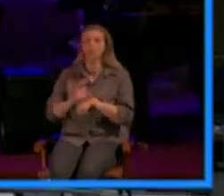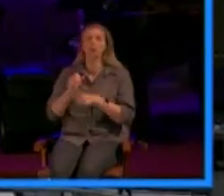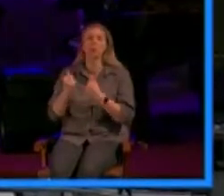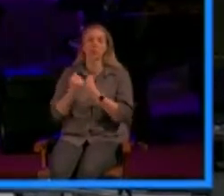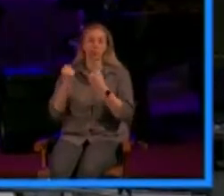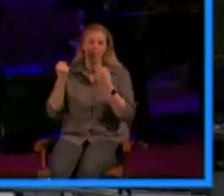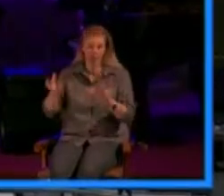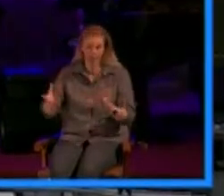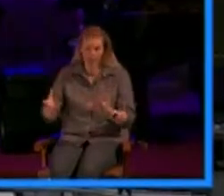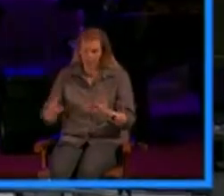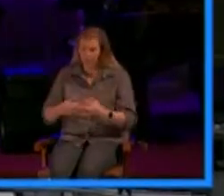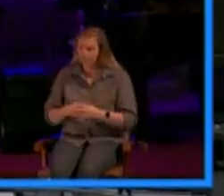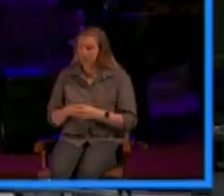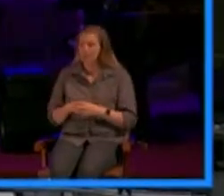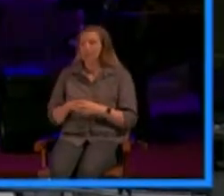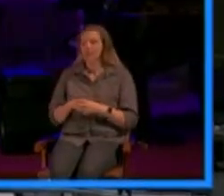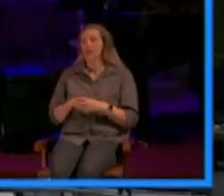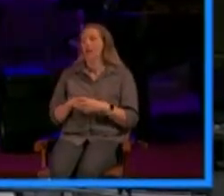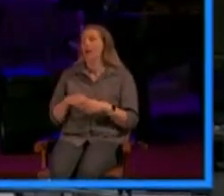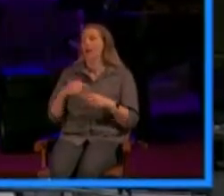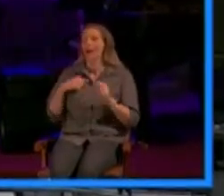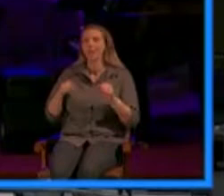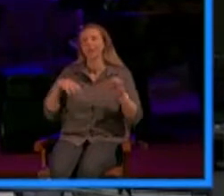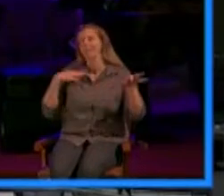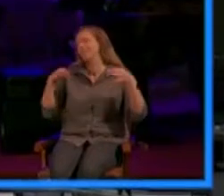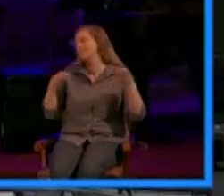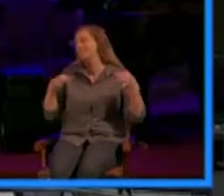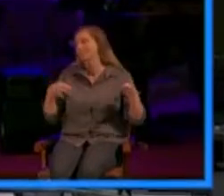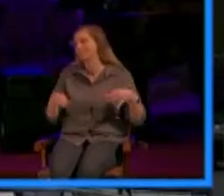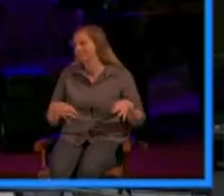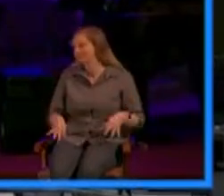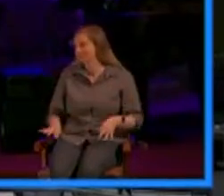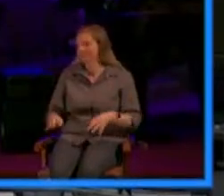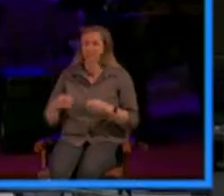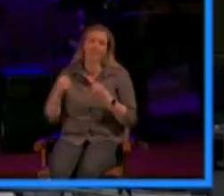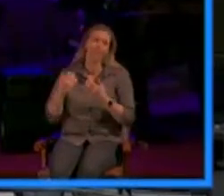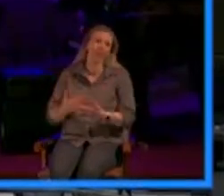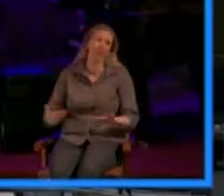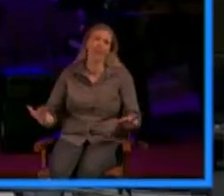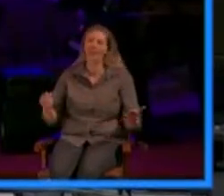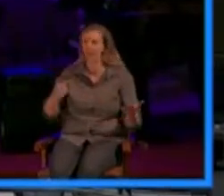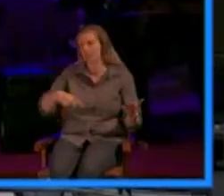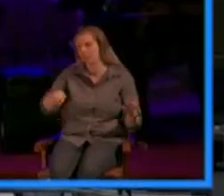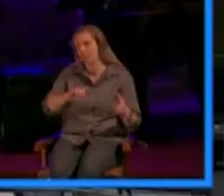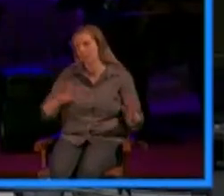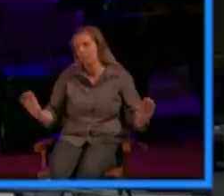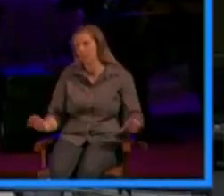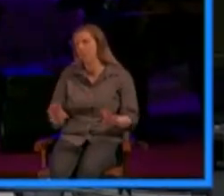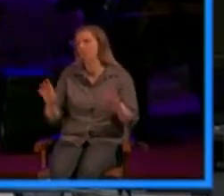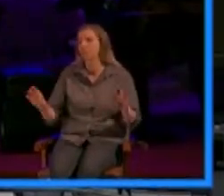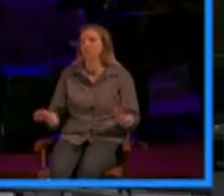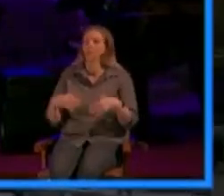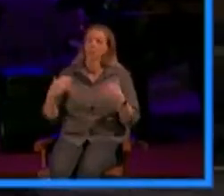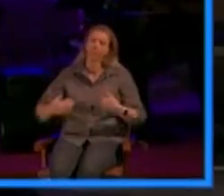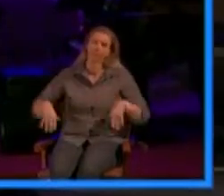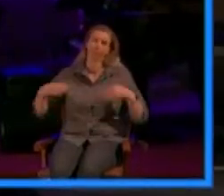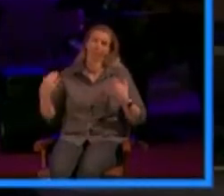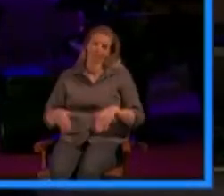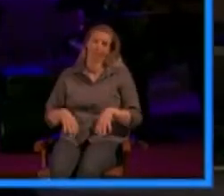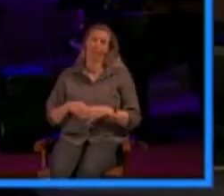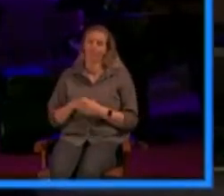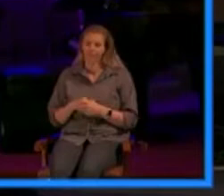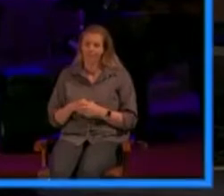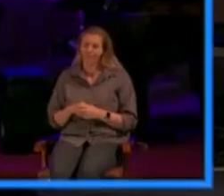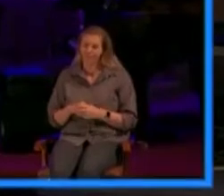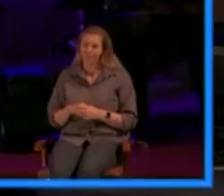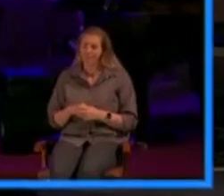rest of our time, and I won't do that, but just outlining all of the many wonderful things, no matter what you hear in the secular